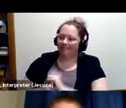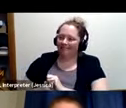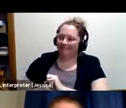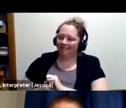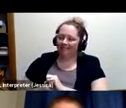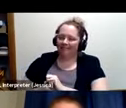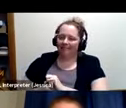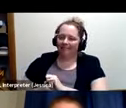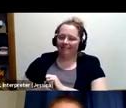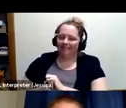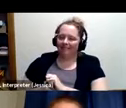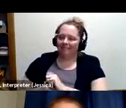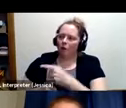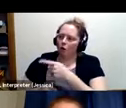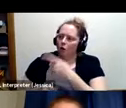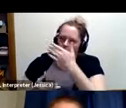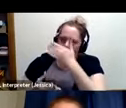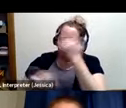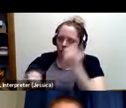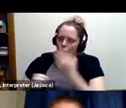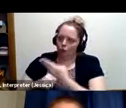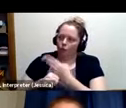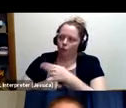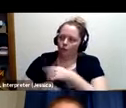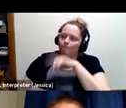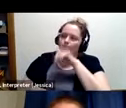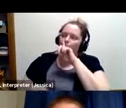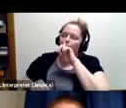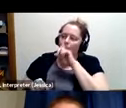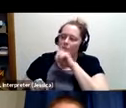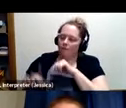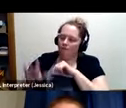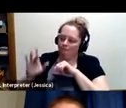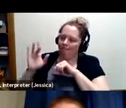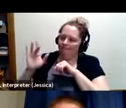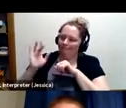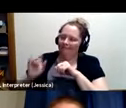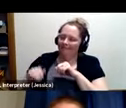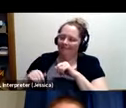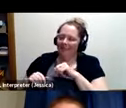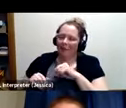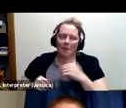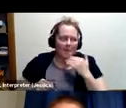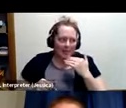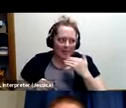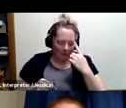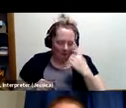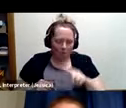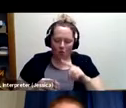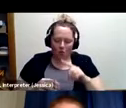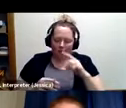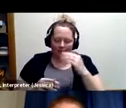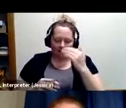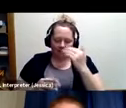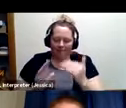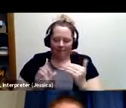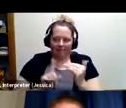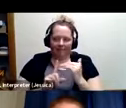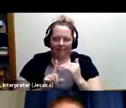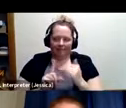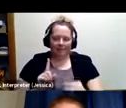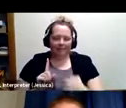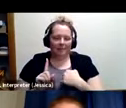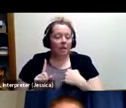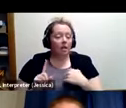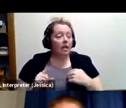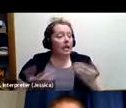Don't forget to unmute yourself. Thank you for the reminder. So us at Silk, we're working on a lot of